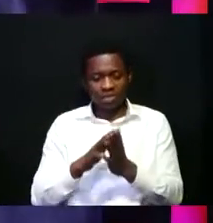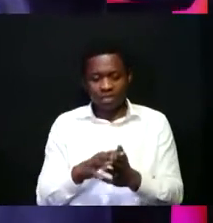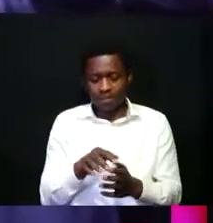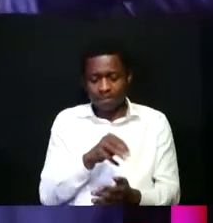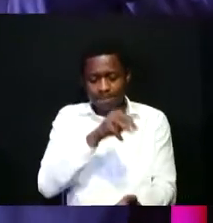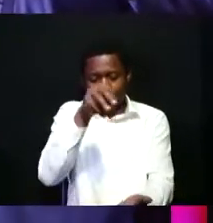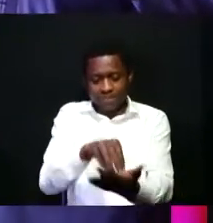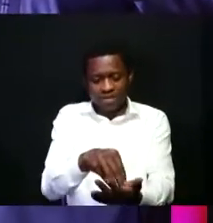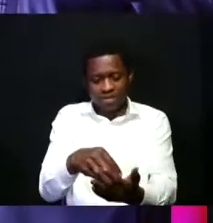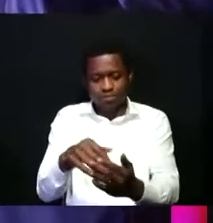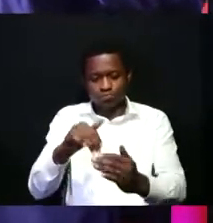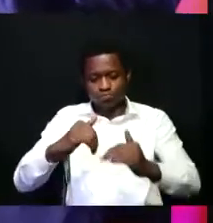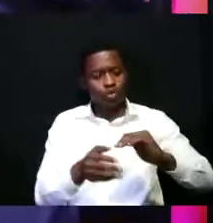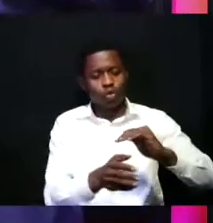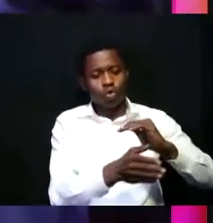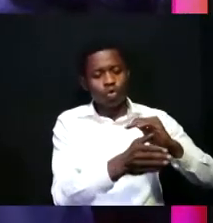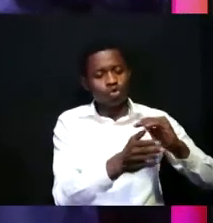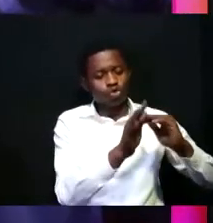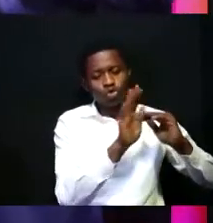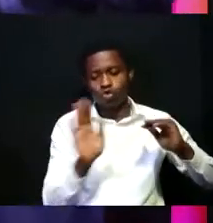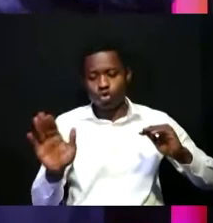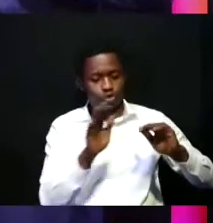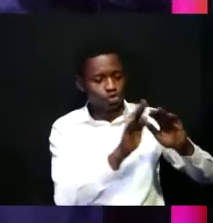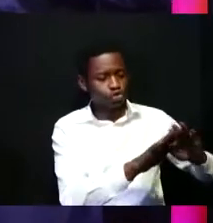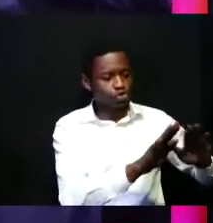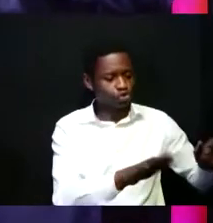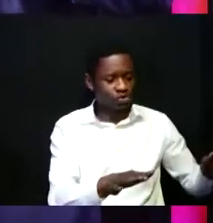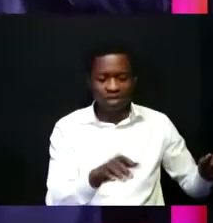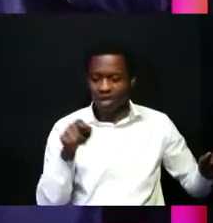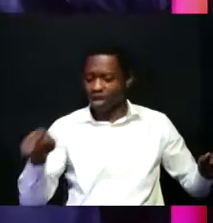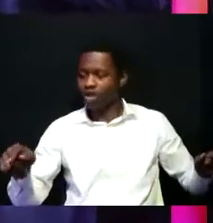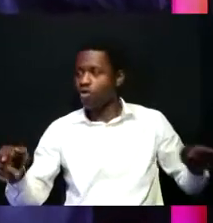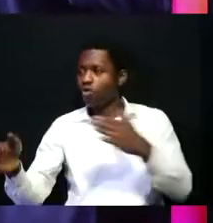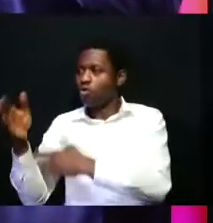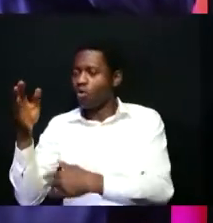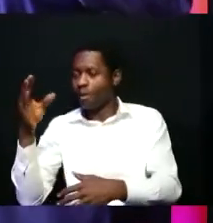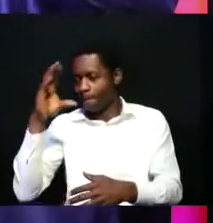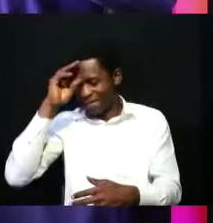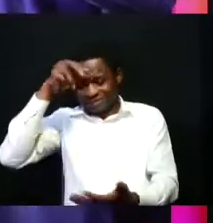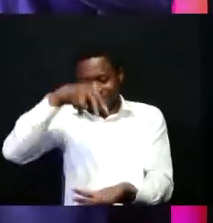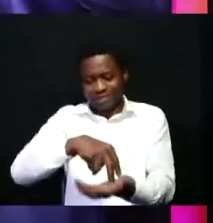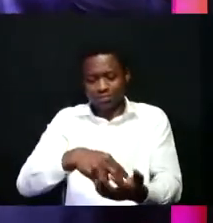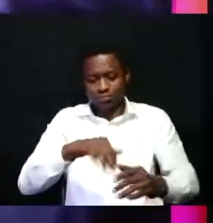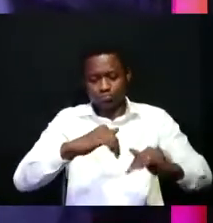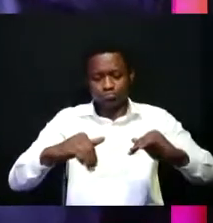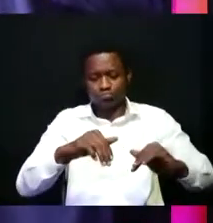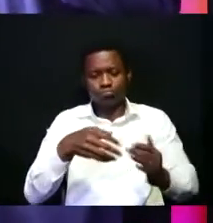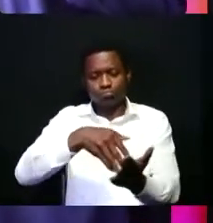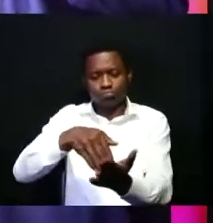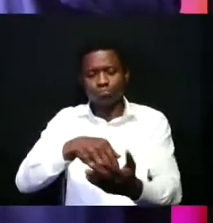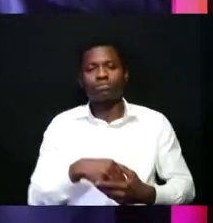What that means is that he was their priest. Because his